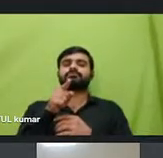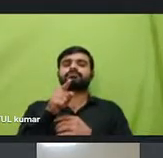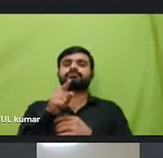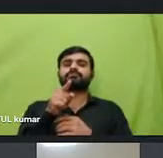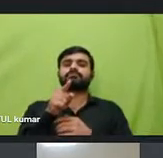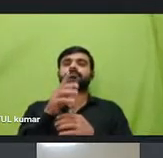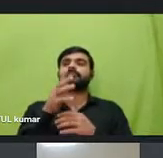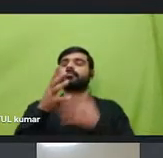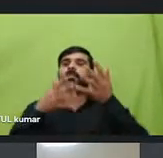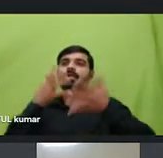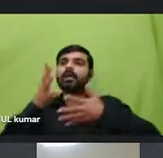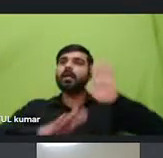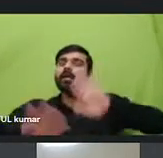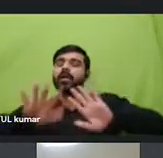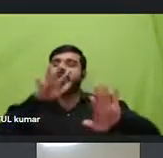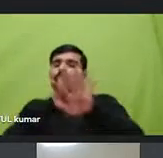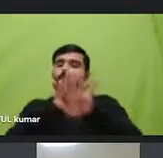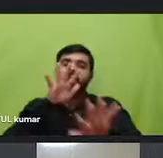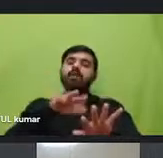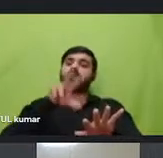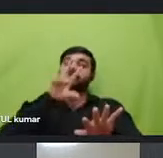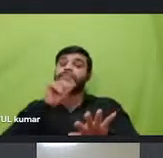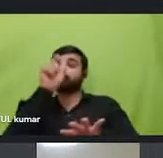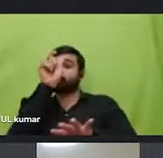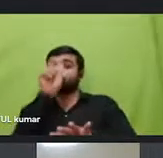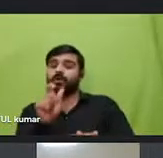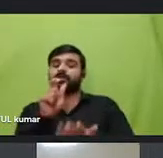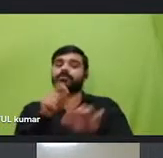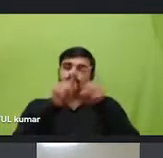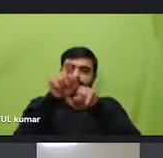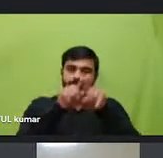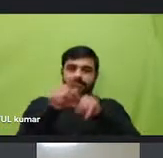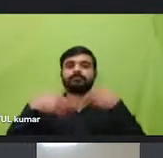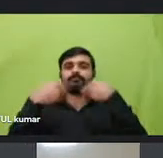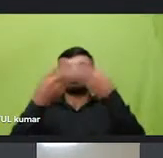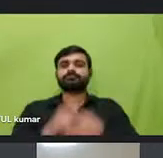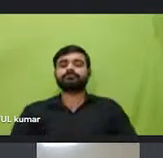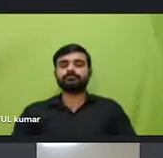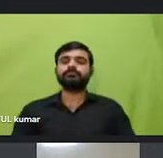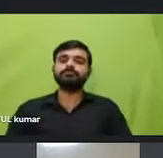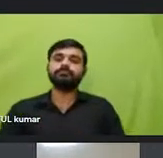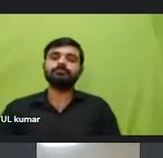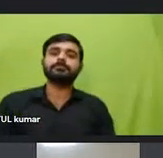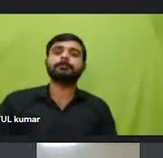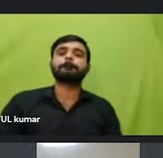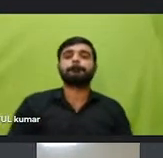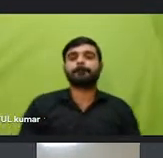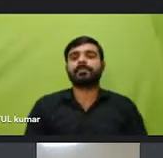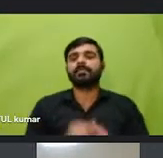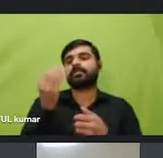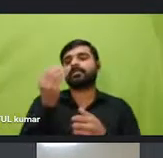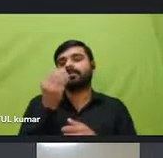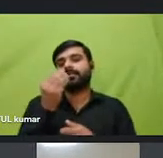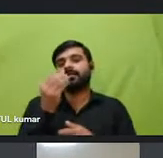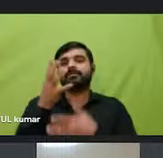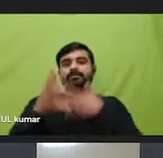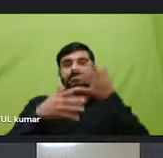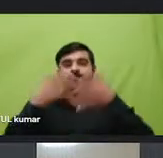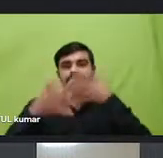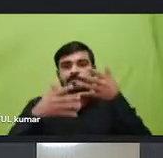the kind of more abstractness of spoken words. I'll give you one example. So the